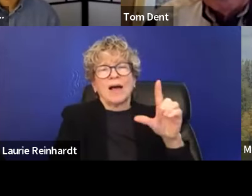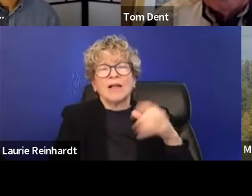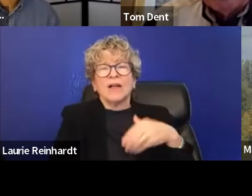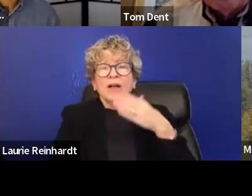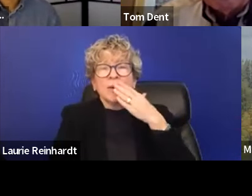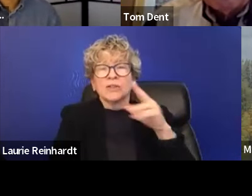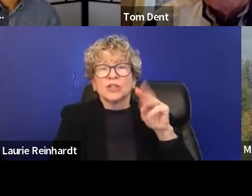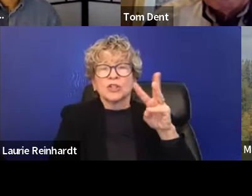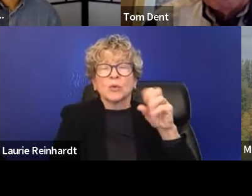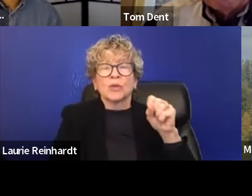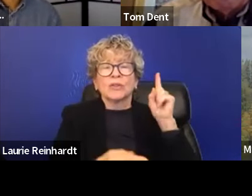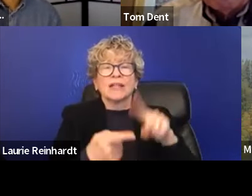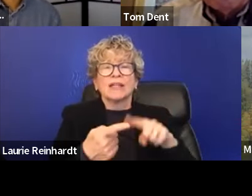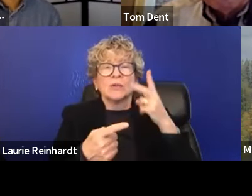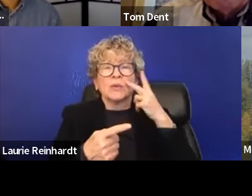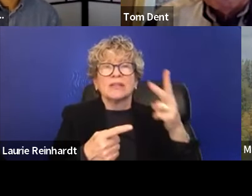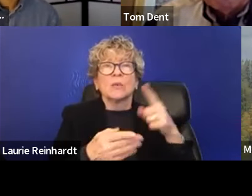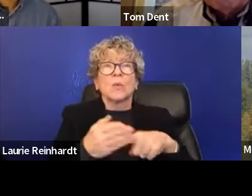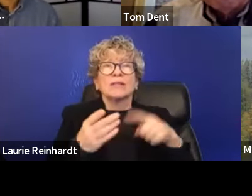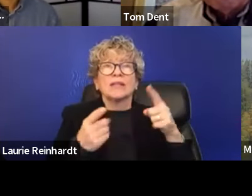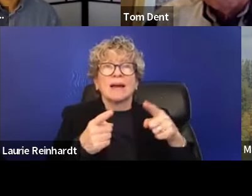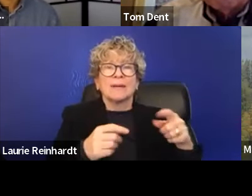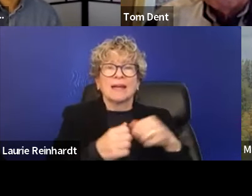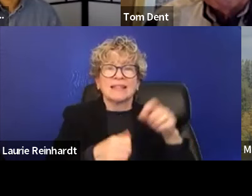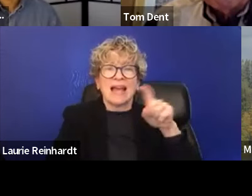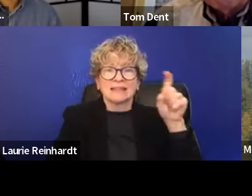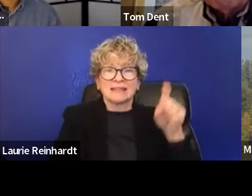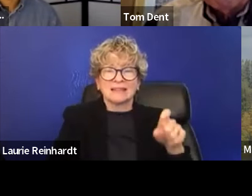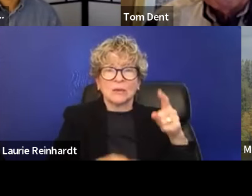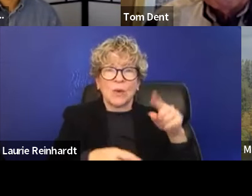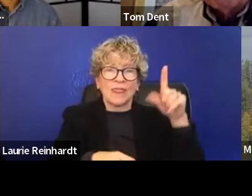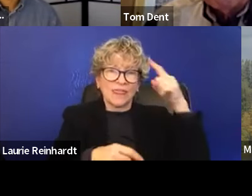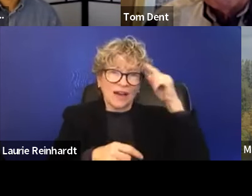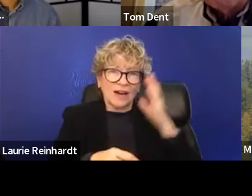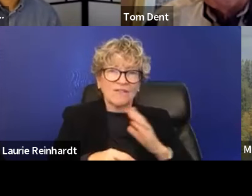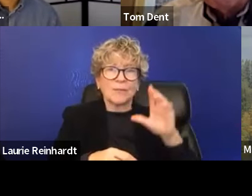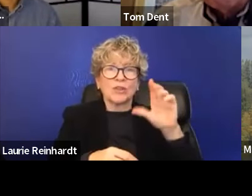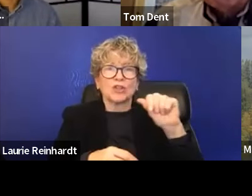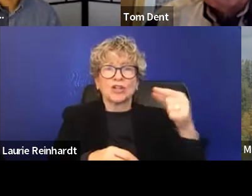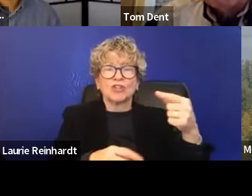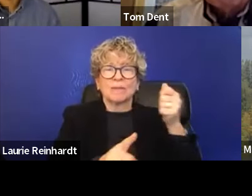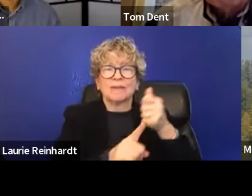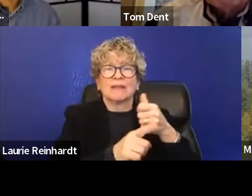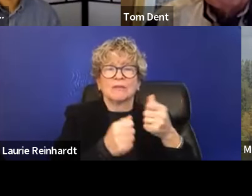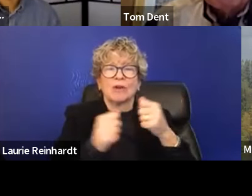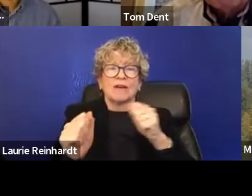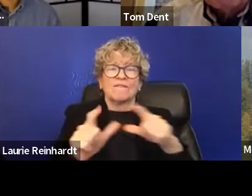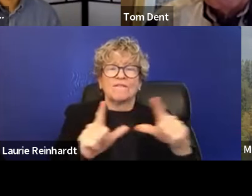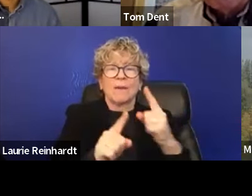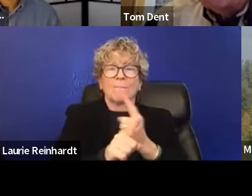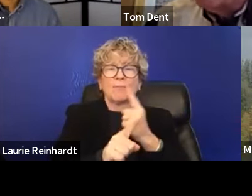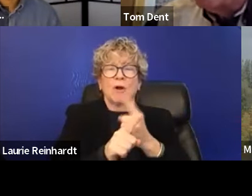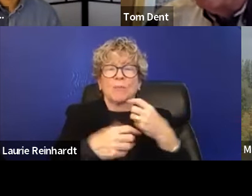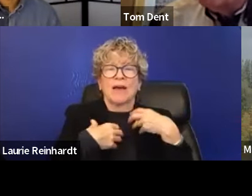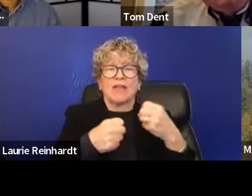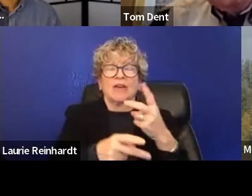news until we see things like the shenanigans that are happening in Texas, where the governor and attorney general tried to frame providing appropriate healthcare